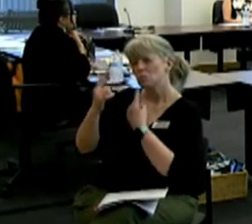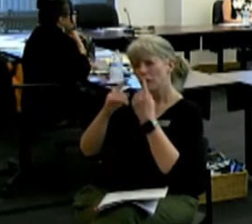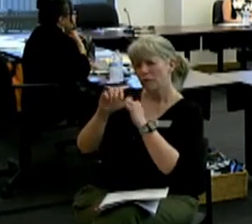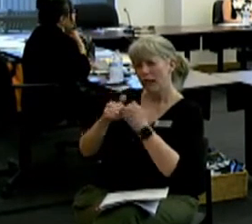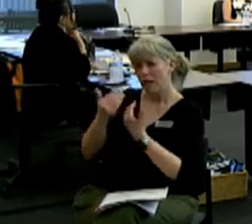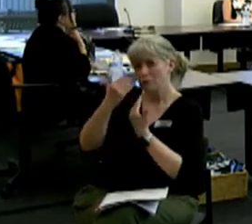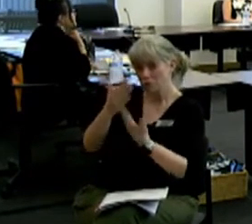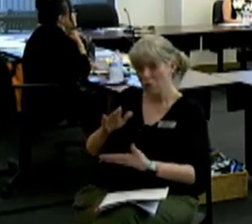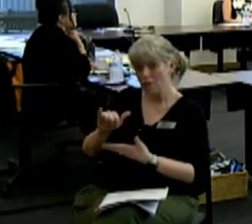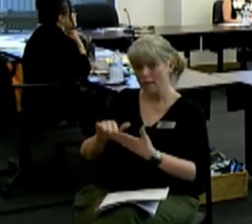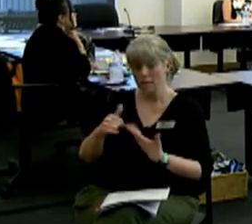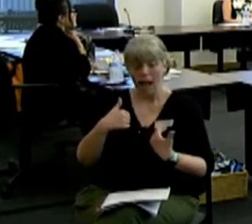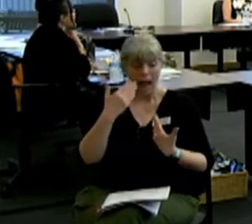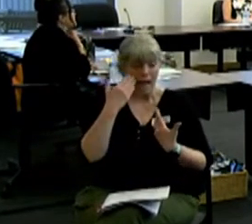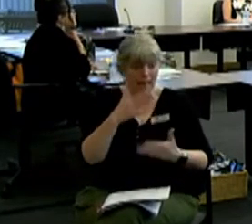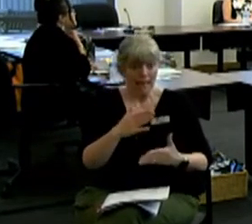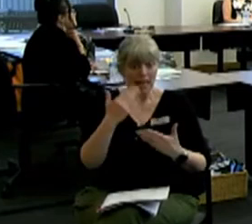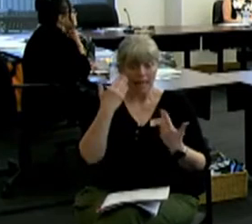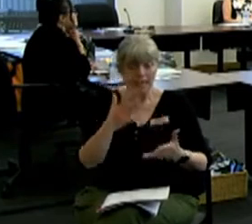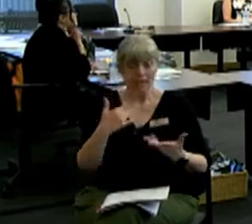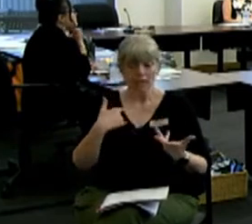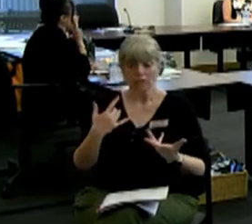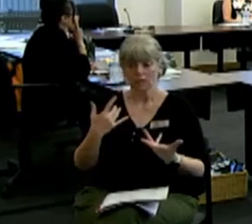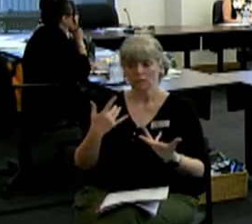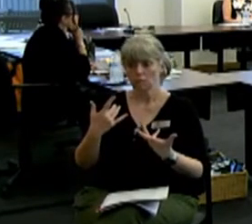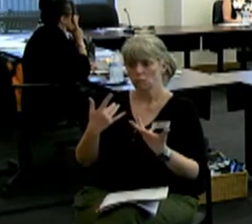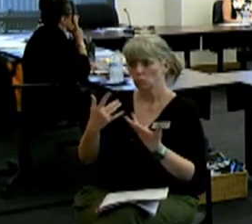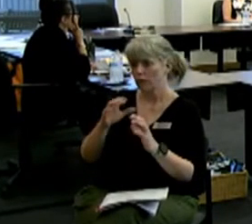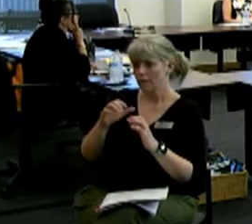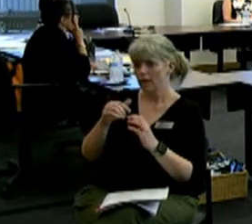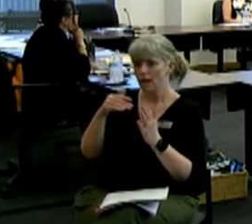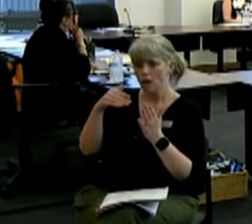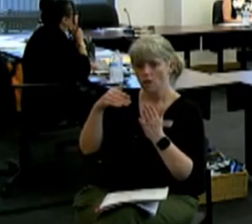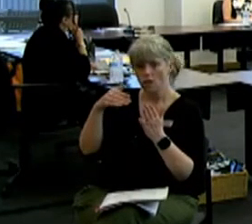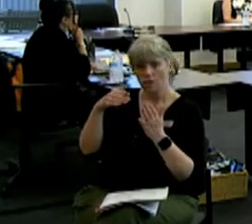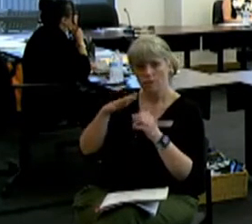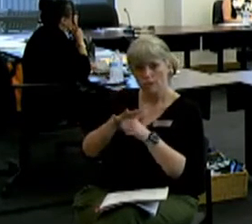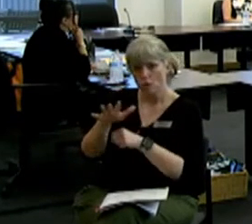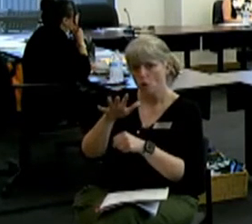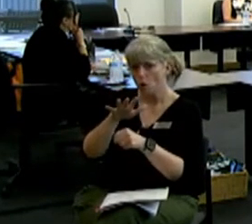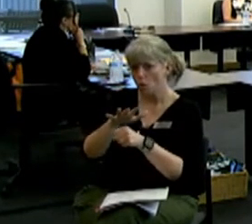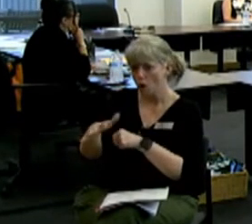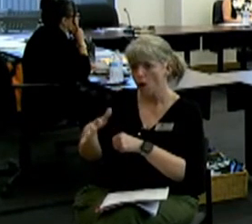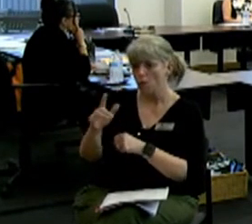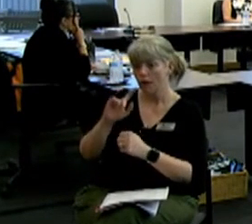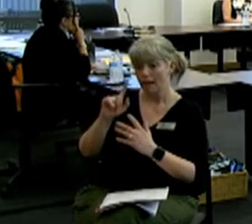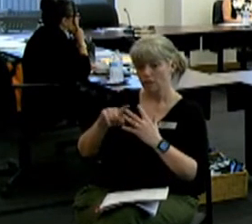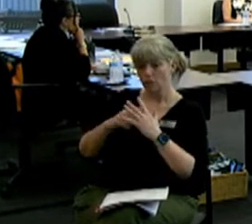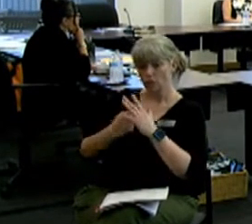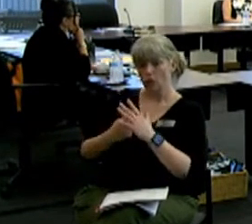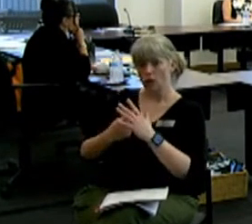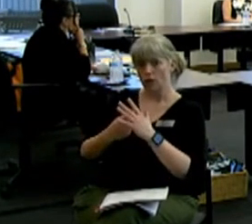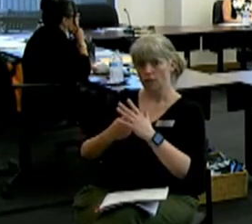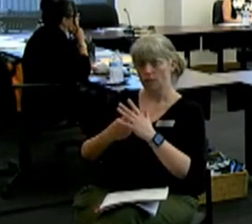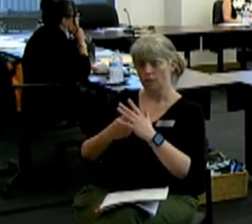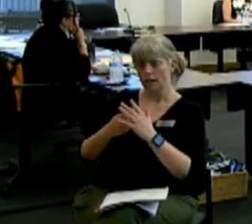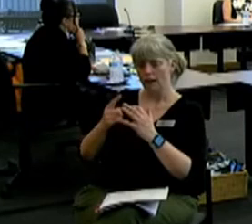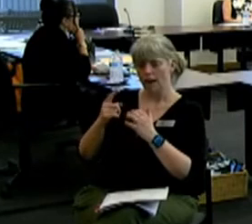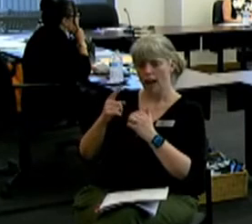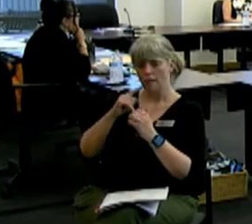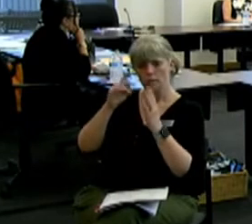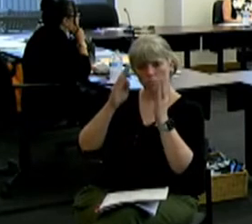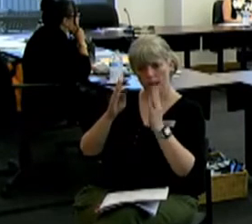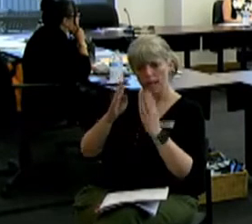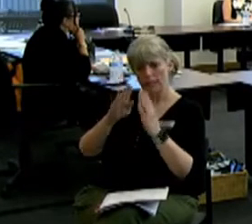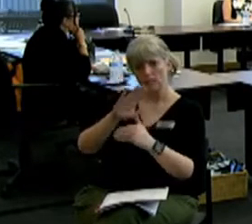how you didn't know that. I didn't. When we first started the board, I didn't. They've done very thorough. When I first started, I mean, I may not have paid attention